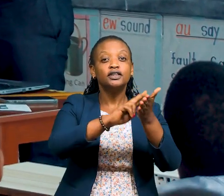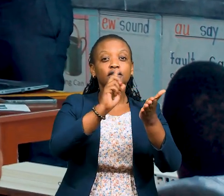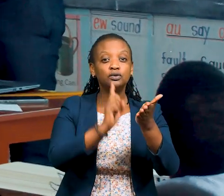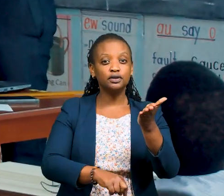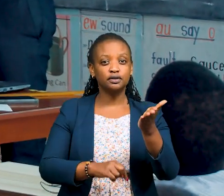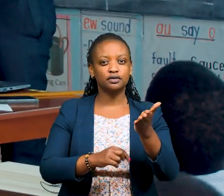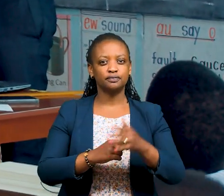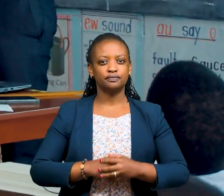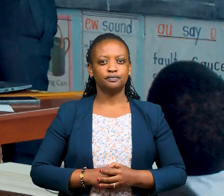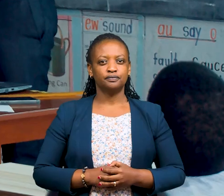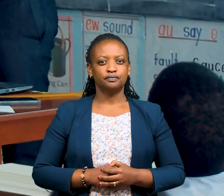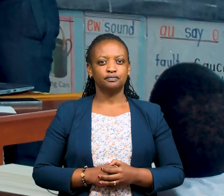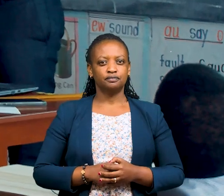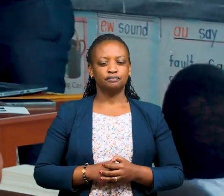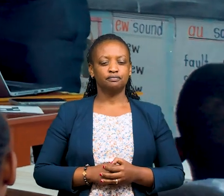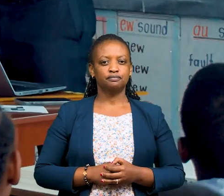using